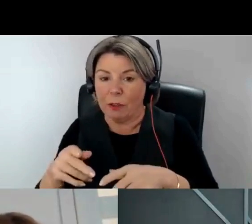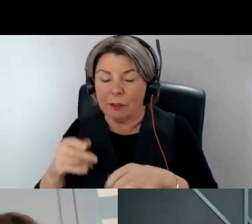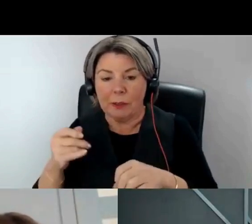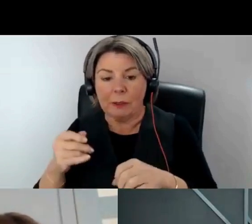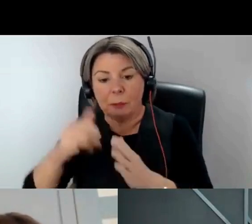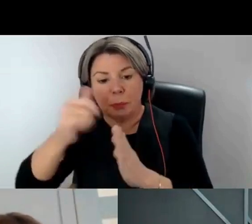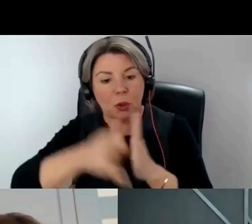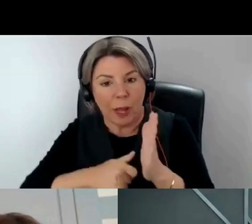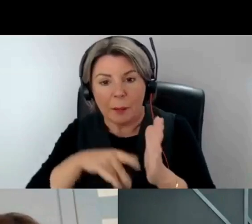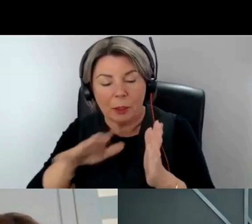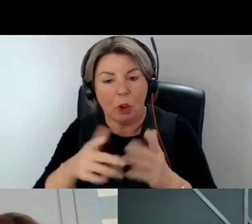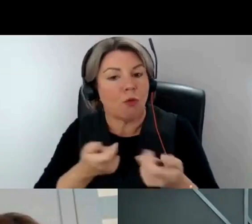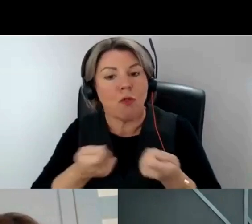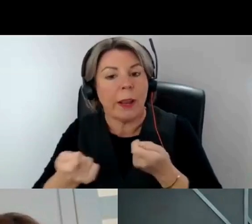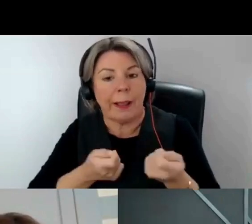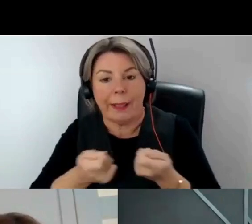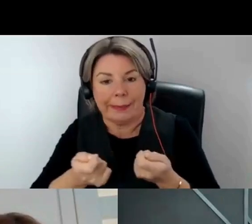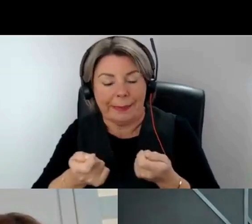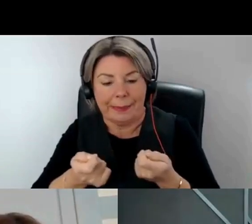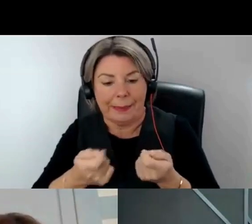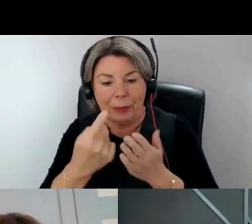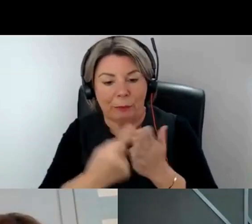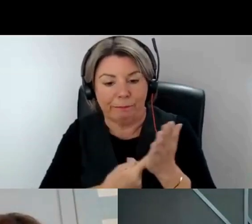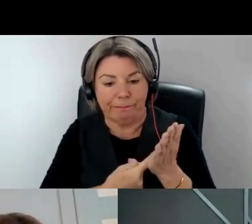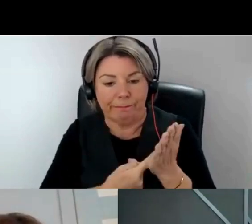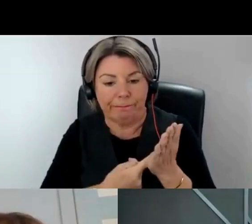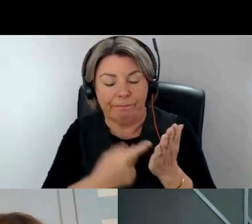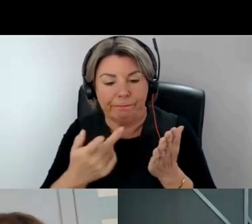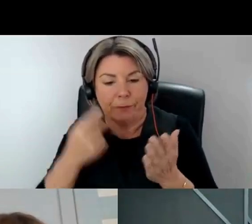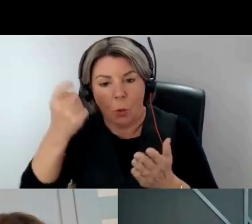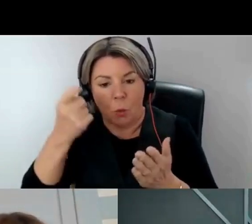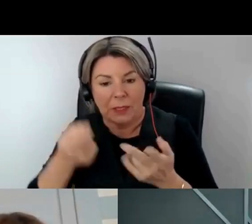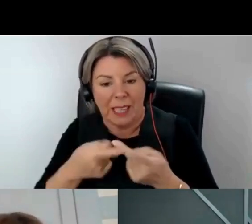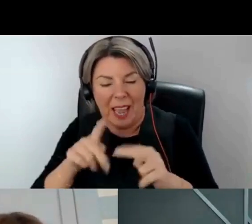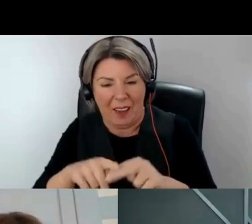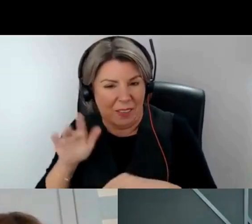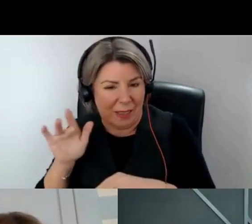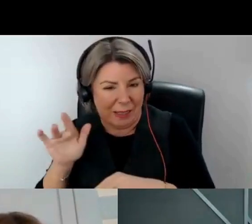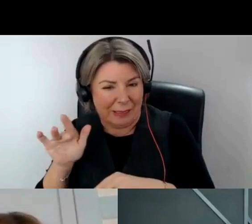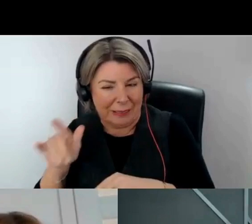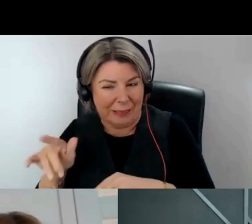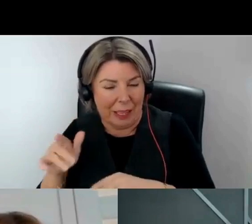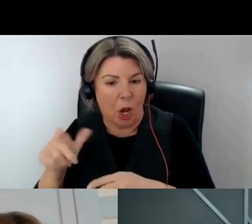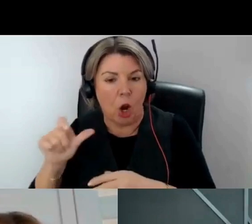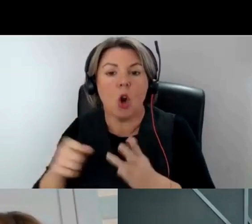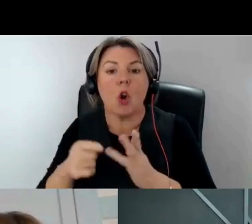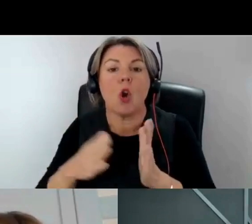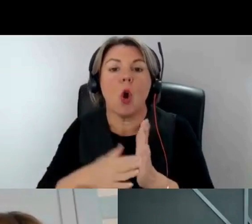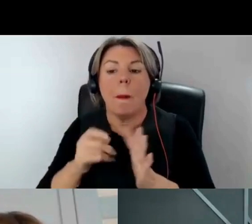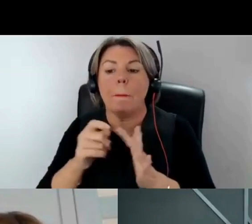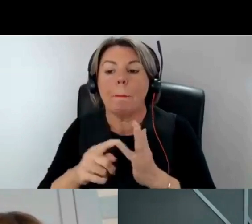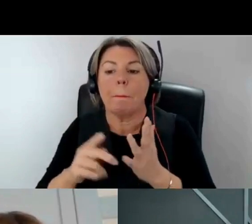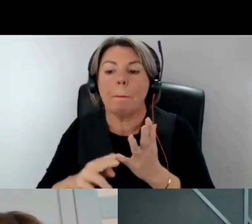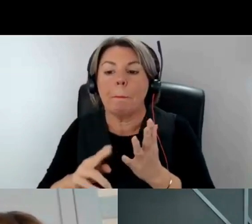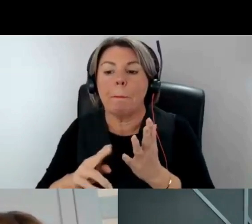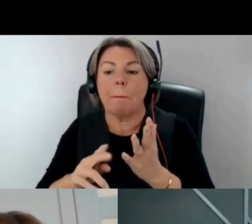regulated like the prescriptions are. So I wonder if that question was kind of touching on the compounded stuff that's